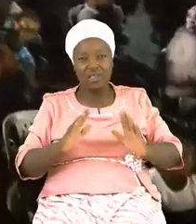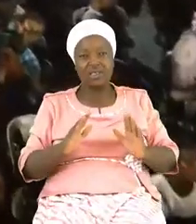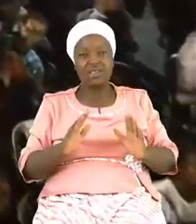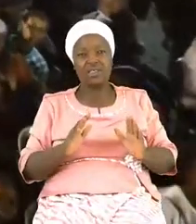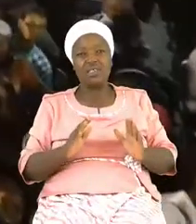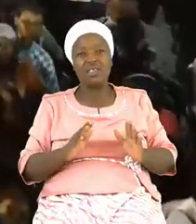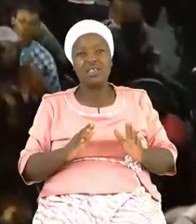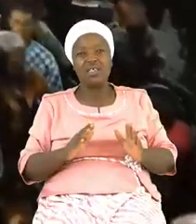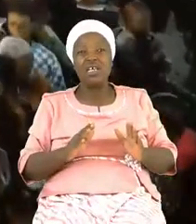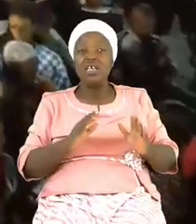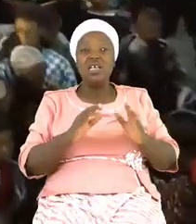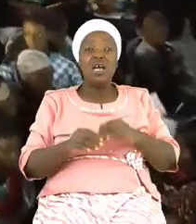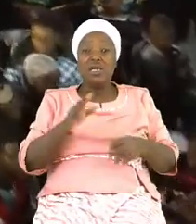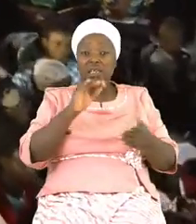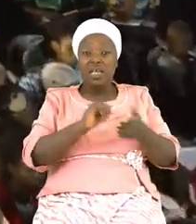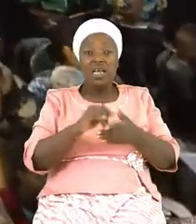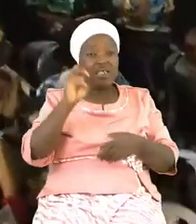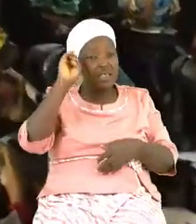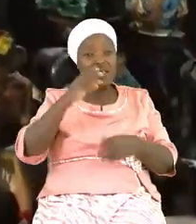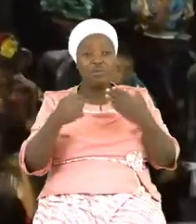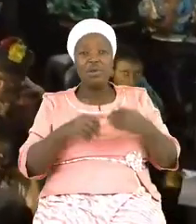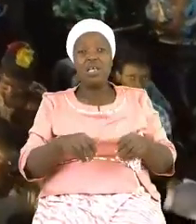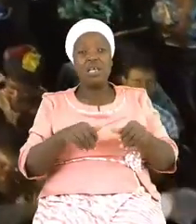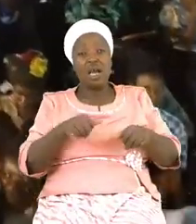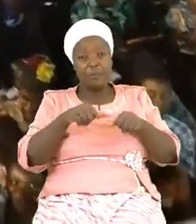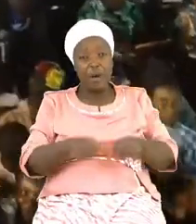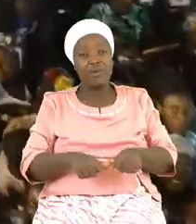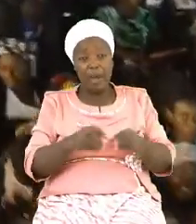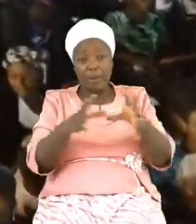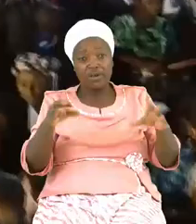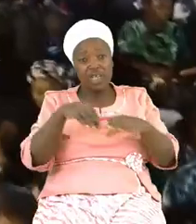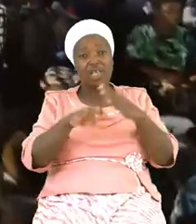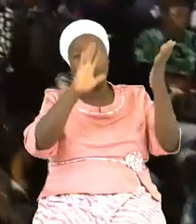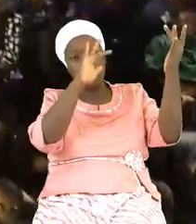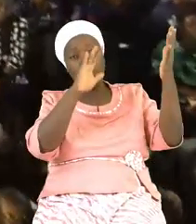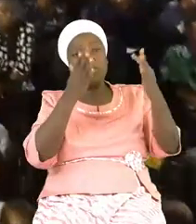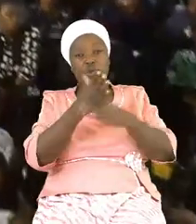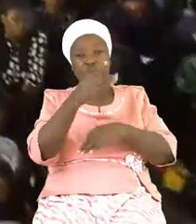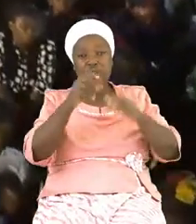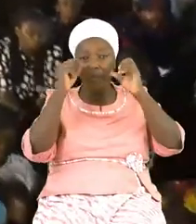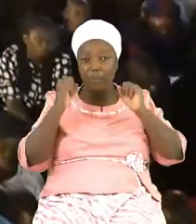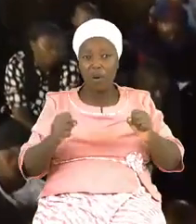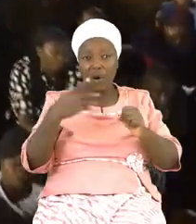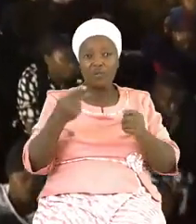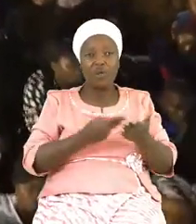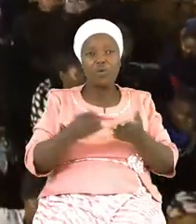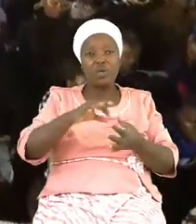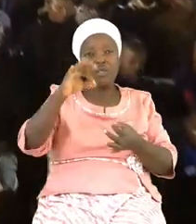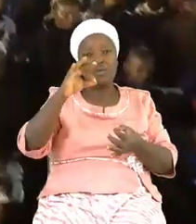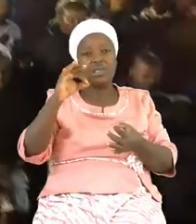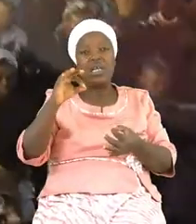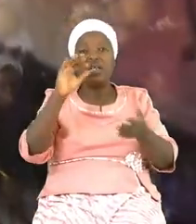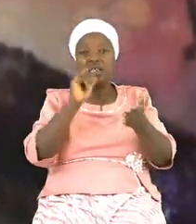ye may abound in hope through the power of the Holy Ghost. There's a lot